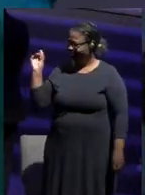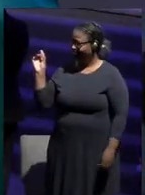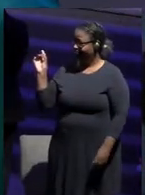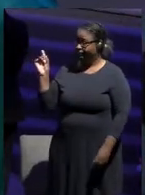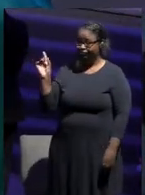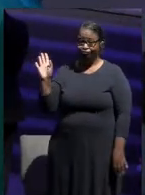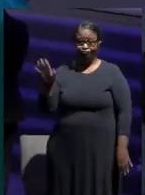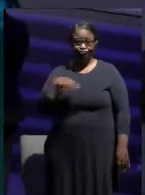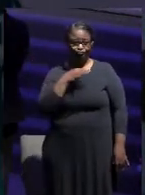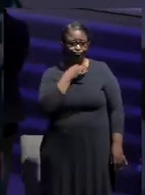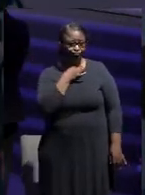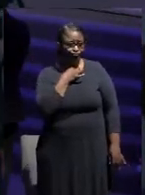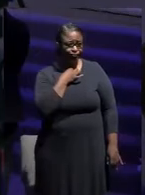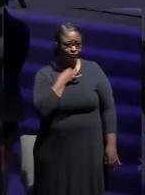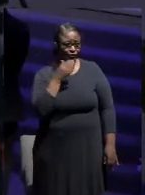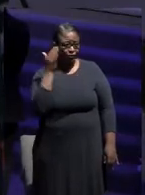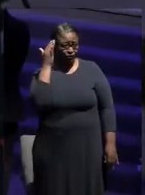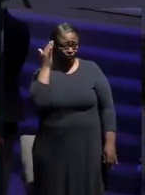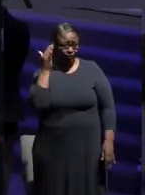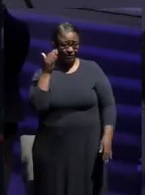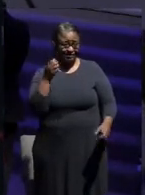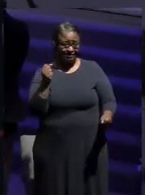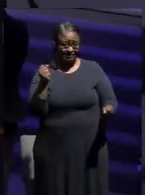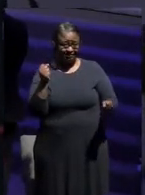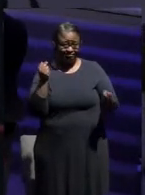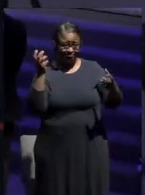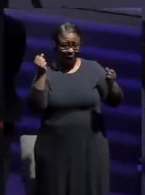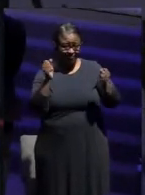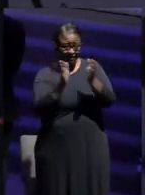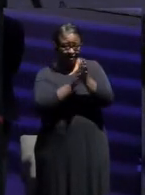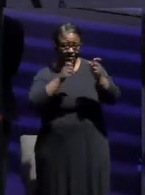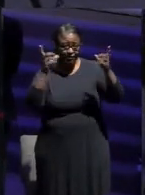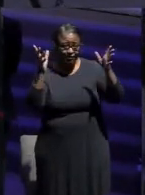How many could just say hallelujah?